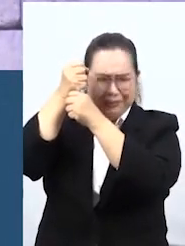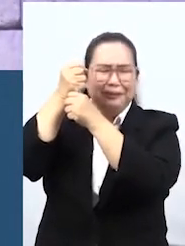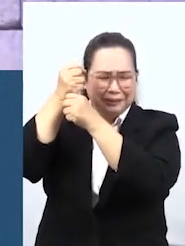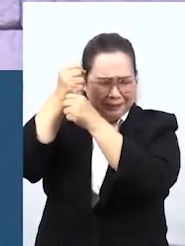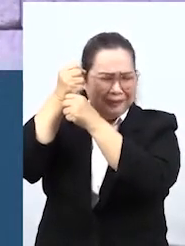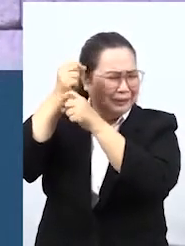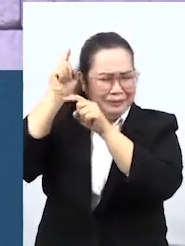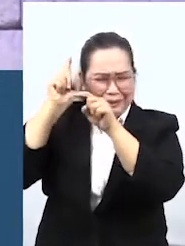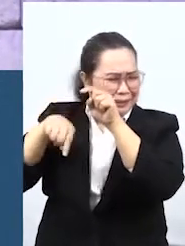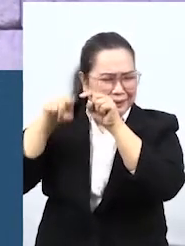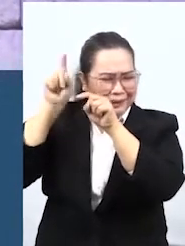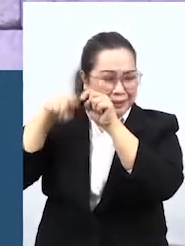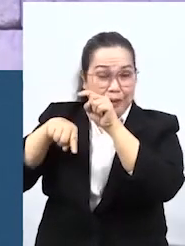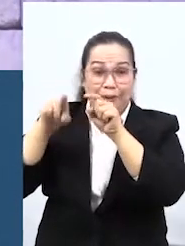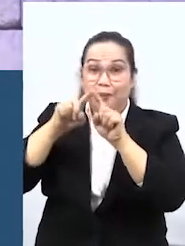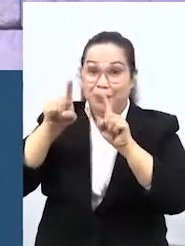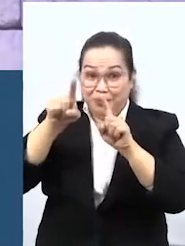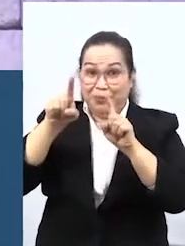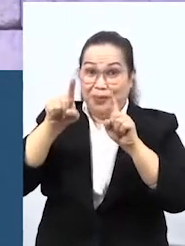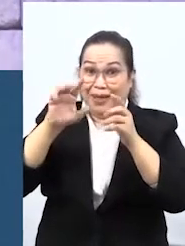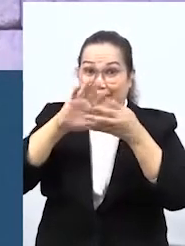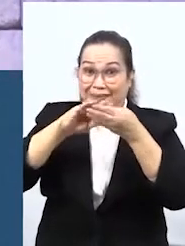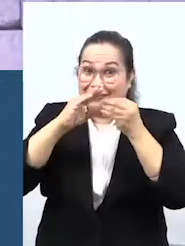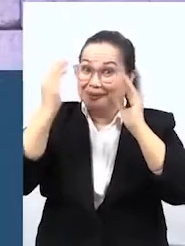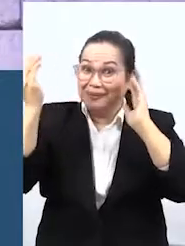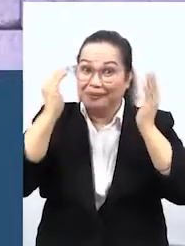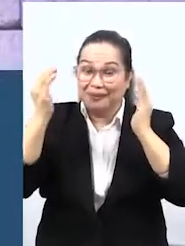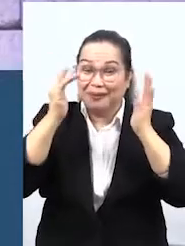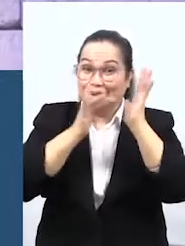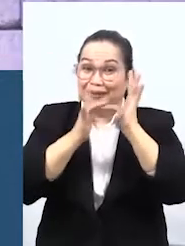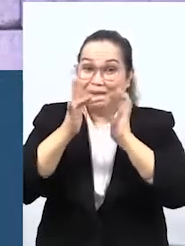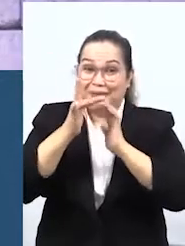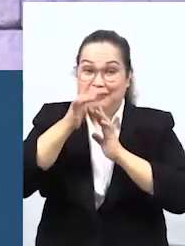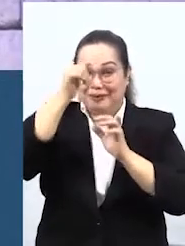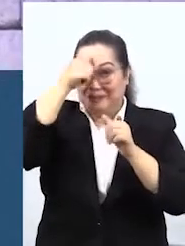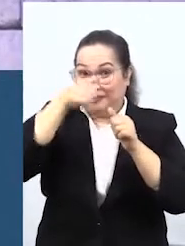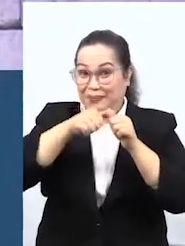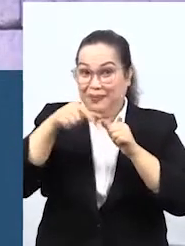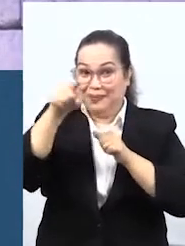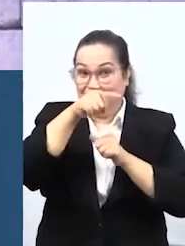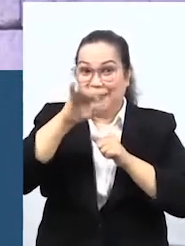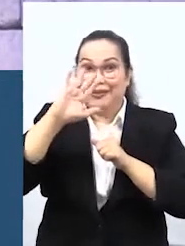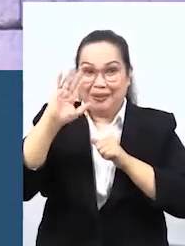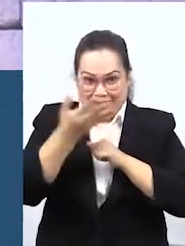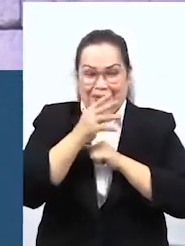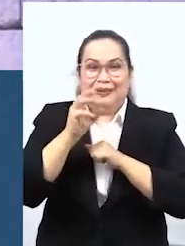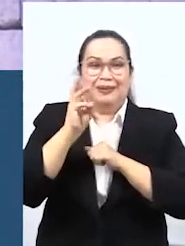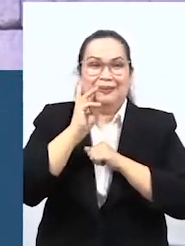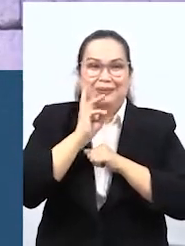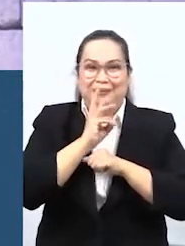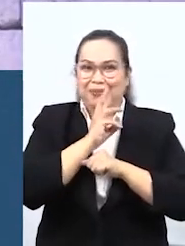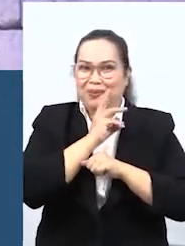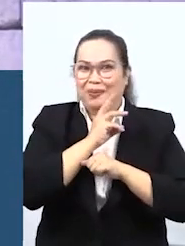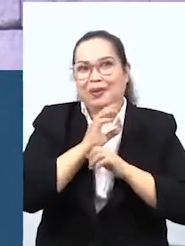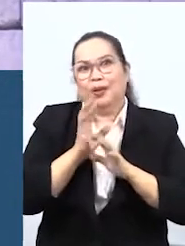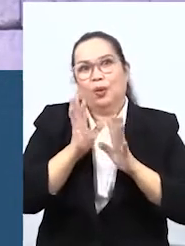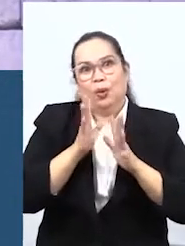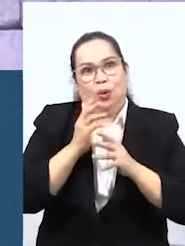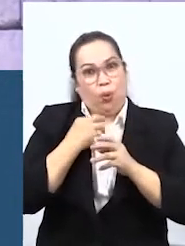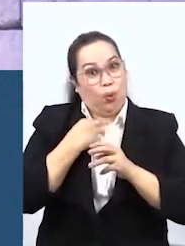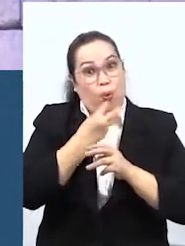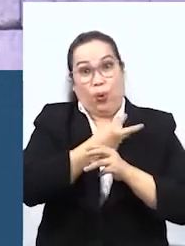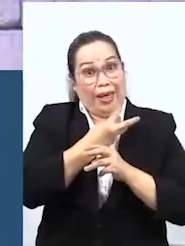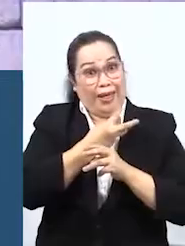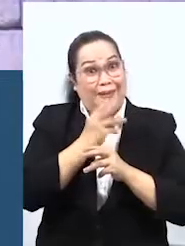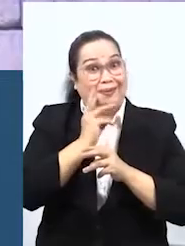naa yeah but through this Parable Jesus Reminds us that we are nothing like the widow as well Ah so so we're like the widow